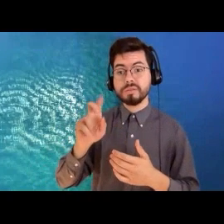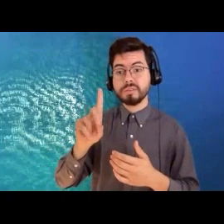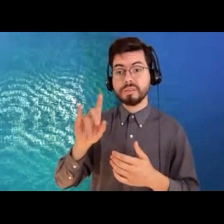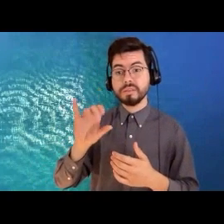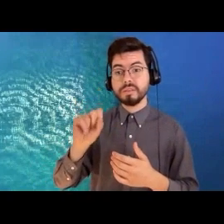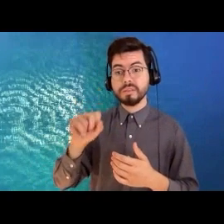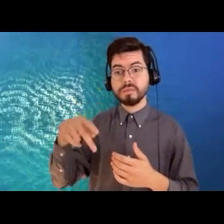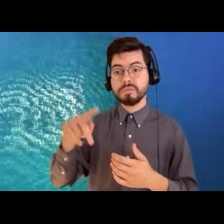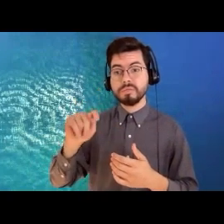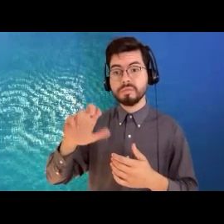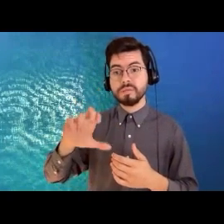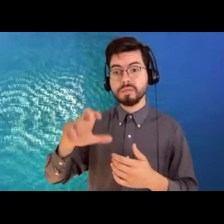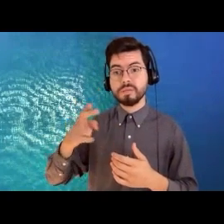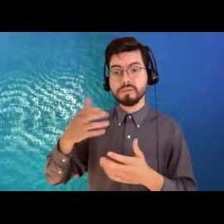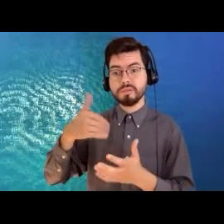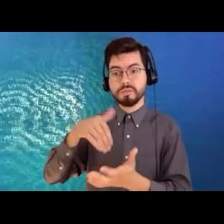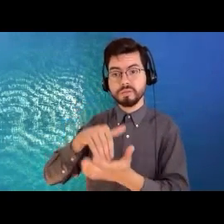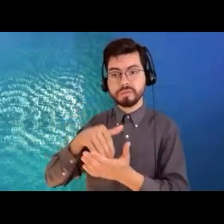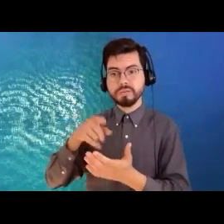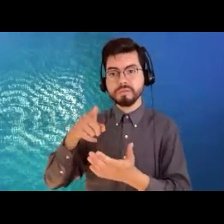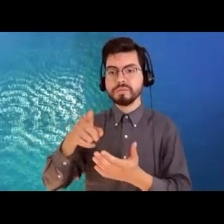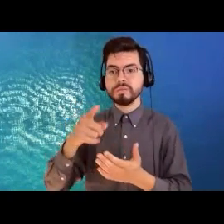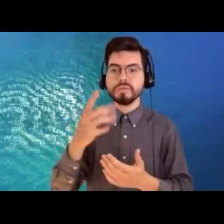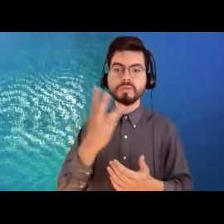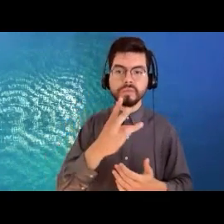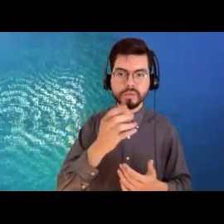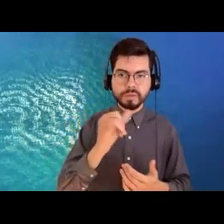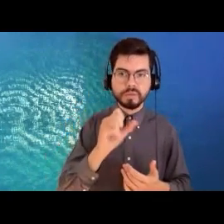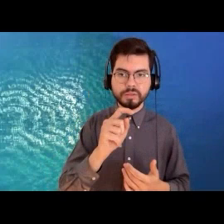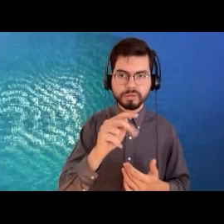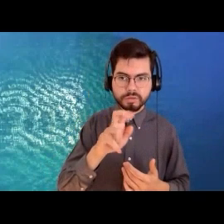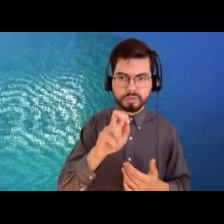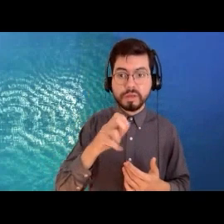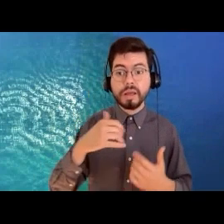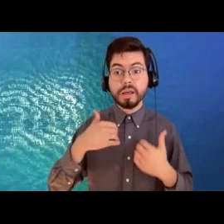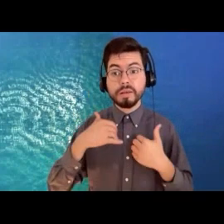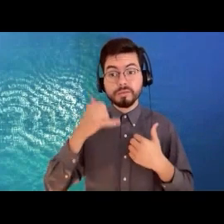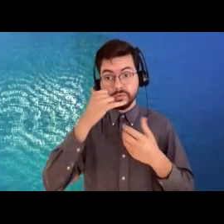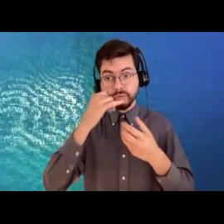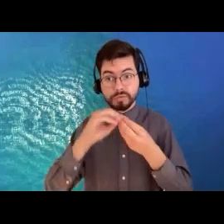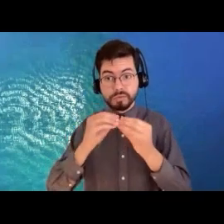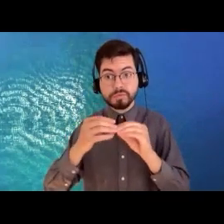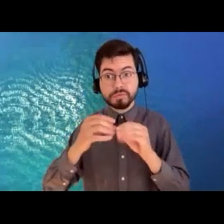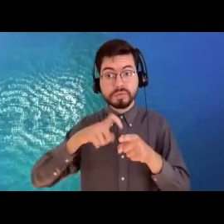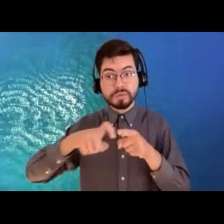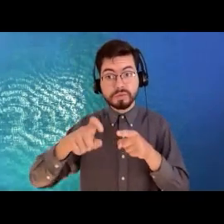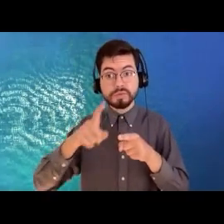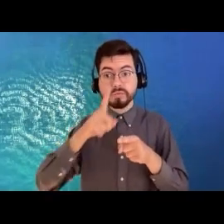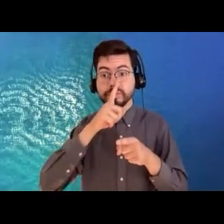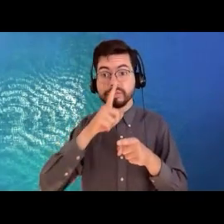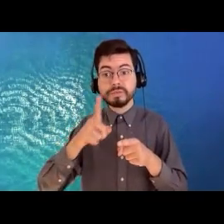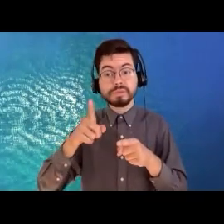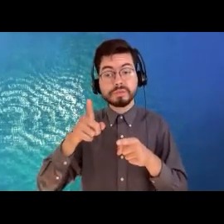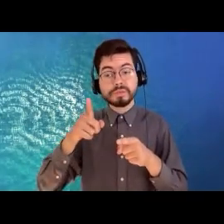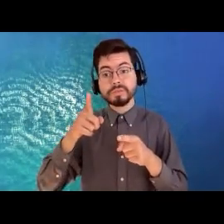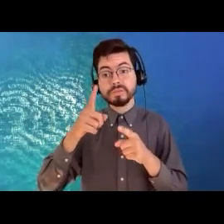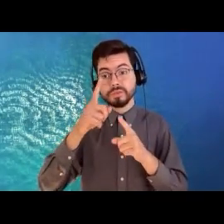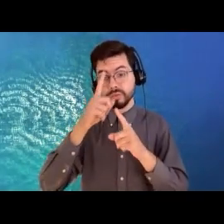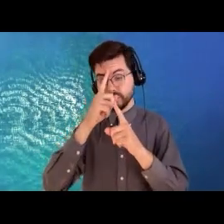Yellowstone or Gallatin County Dispatch Center. And is there a number that could be used that might be more efficient?